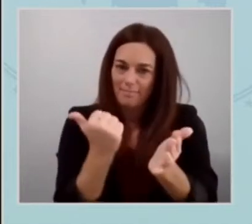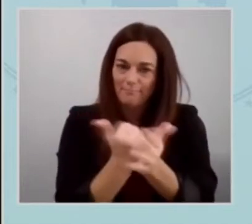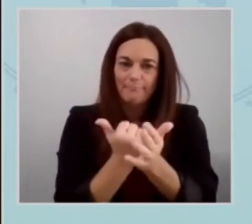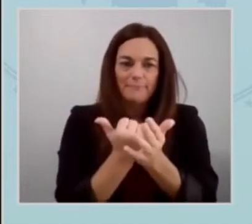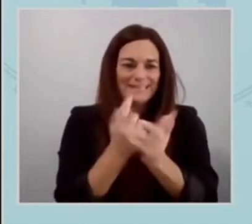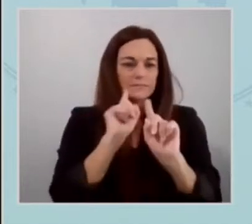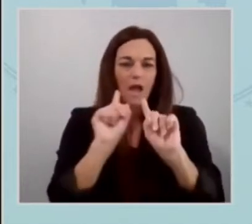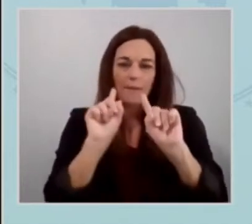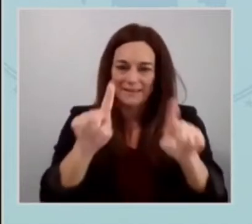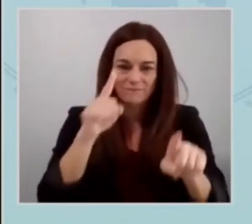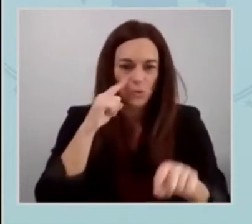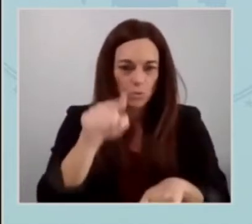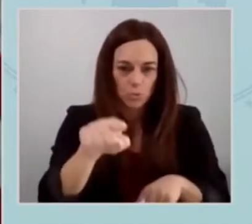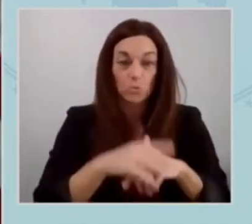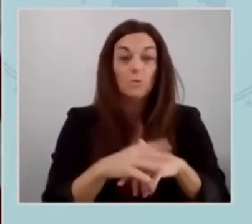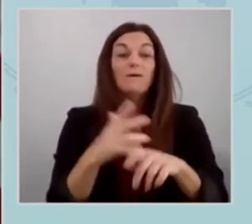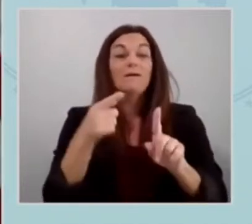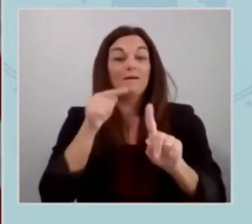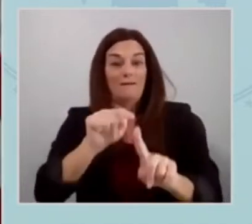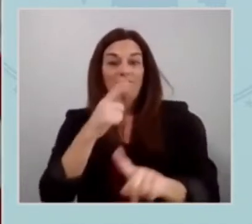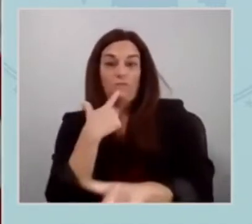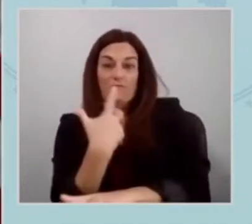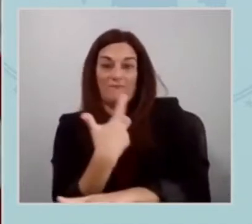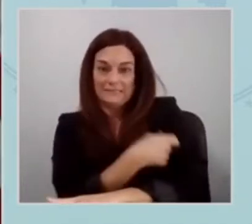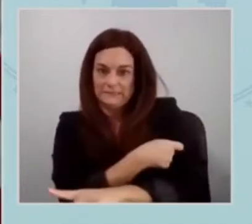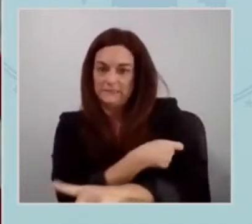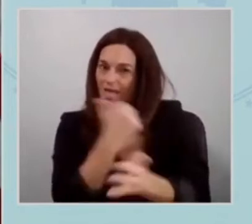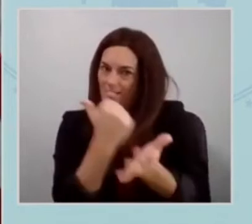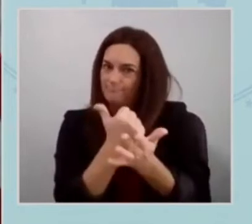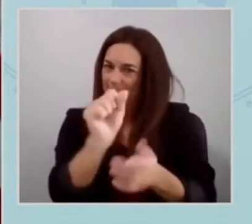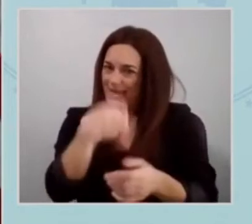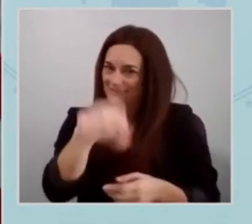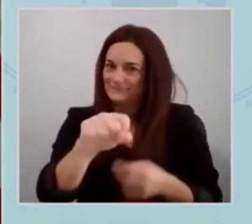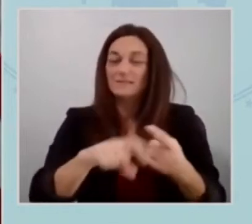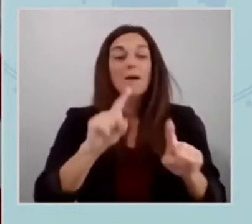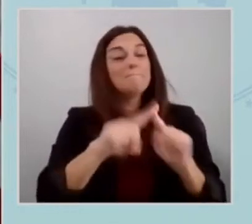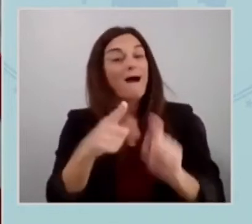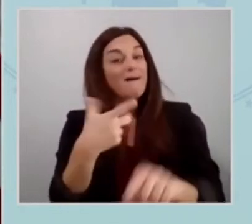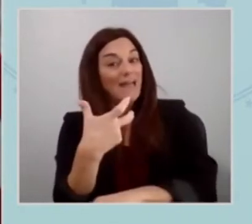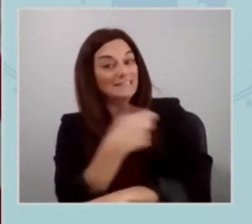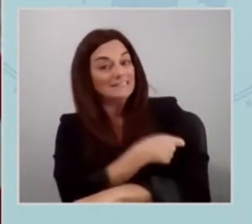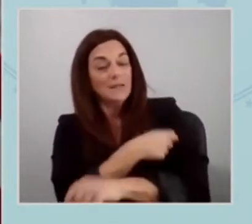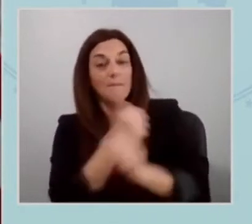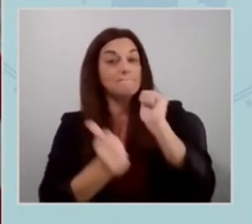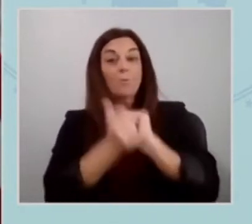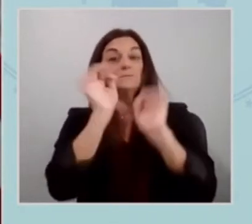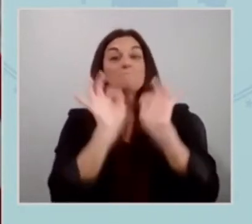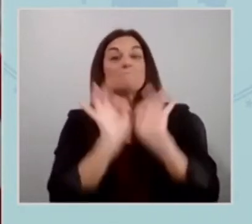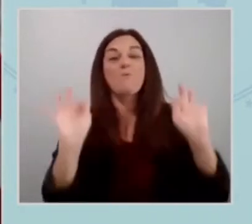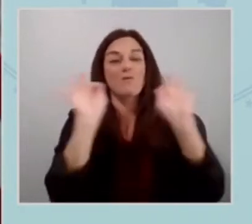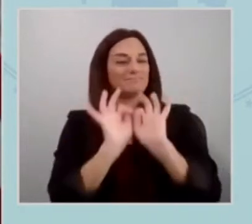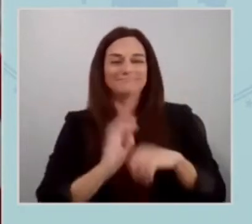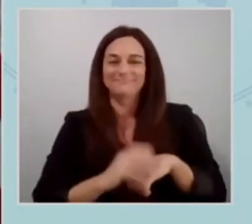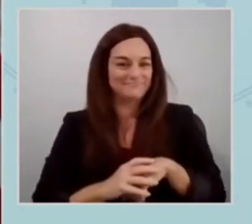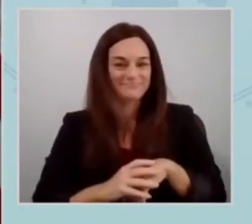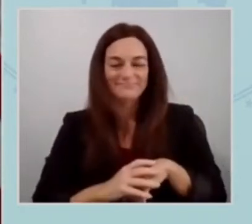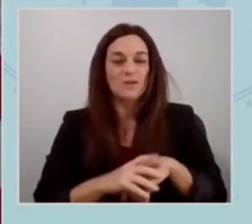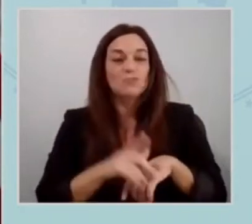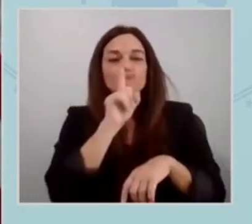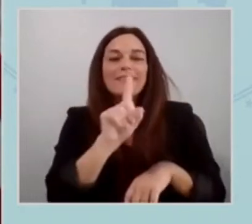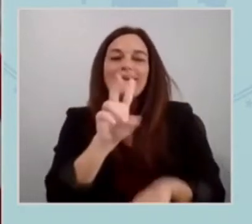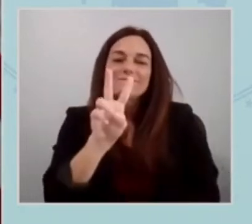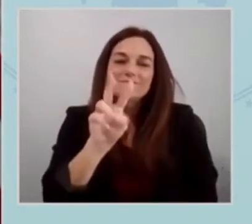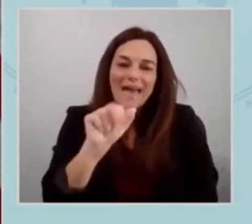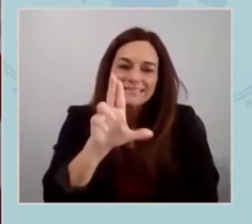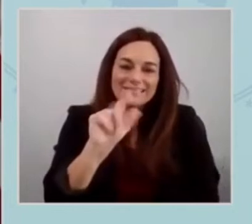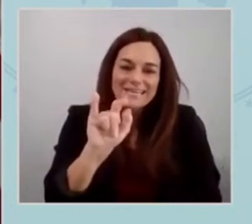real. One, help is on the way in terms of vaccines, but the